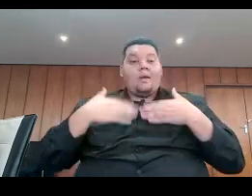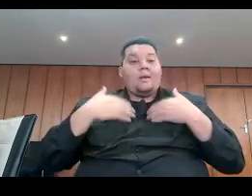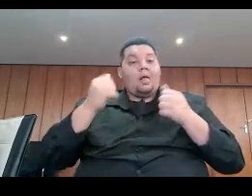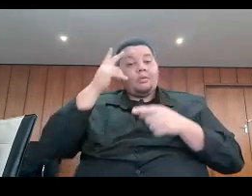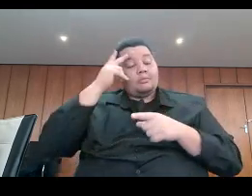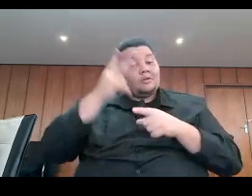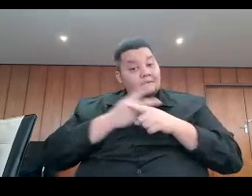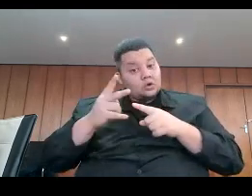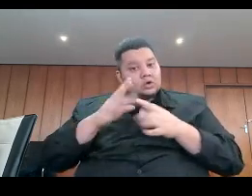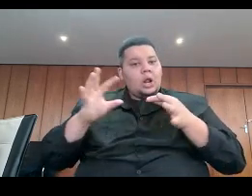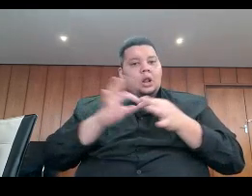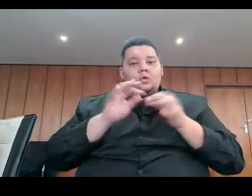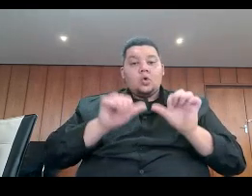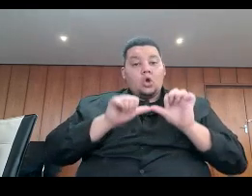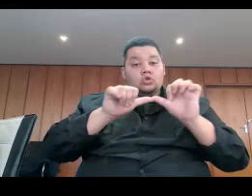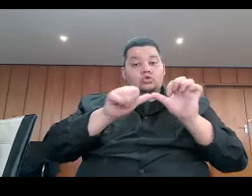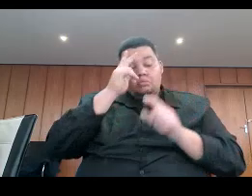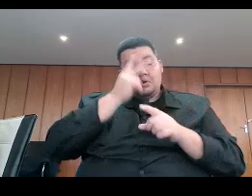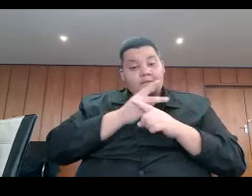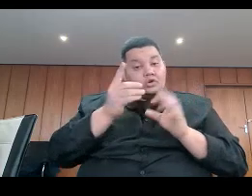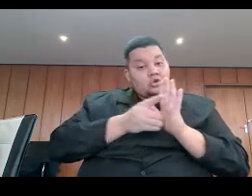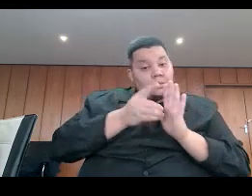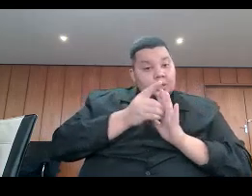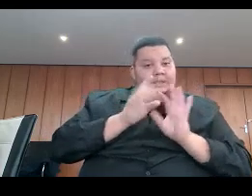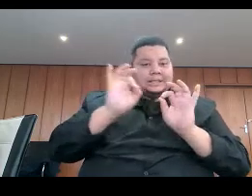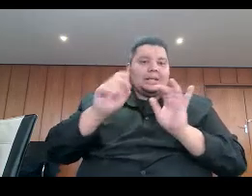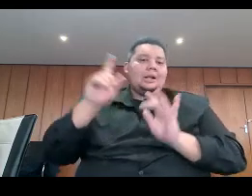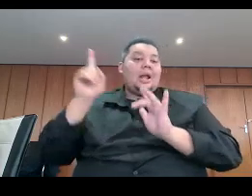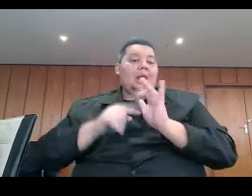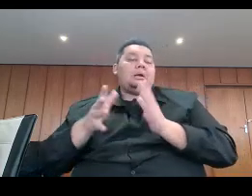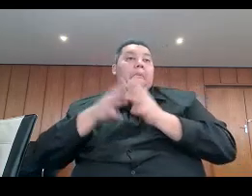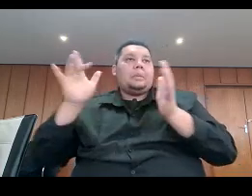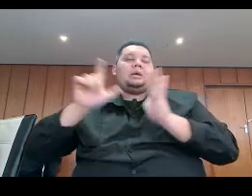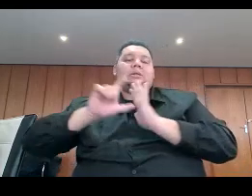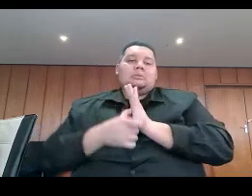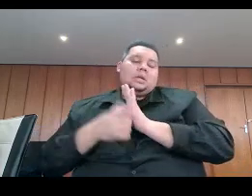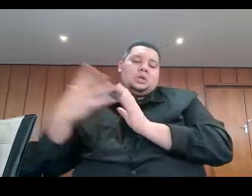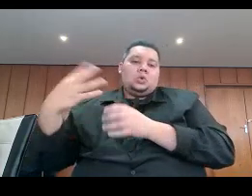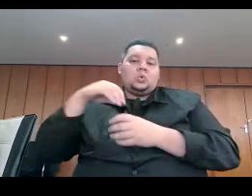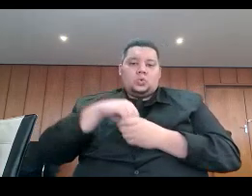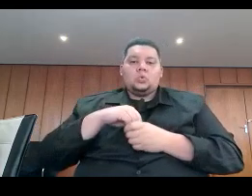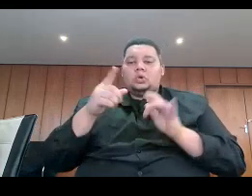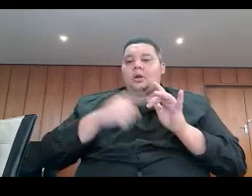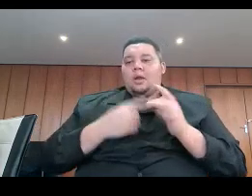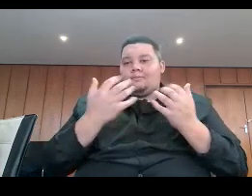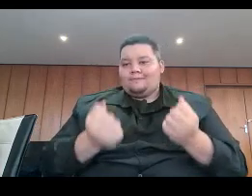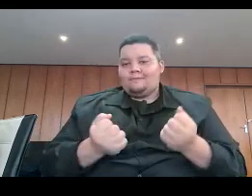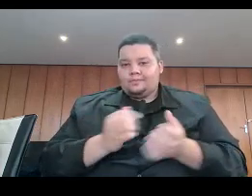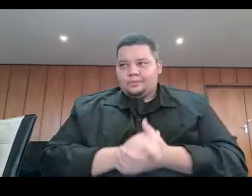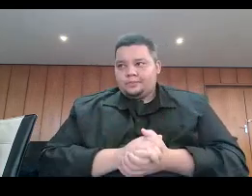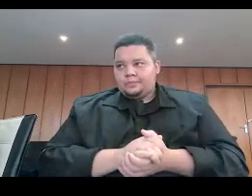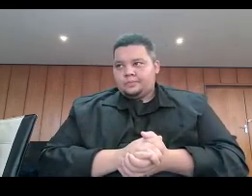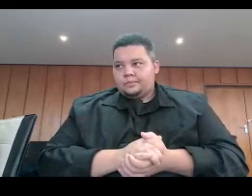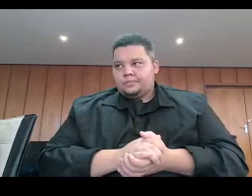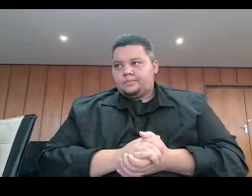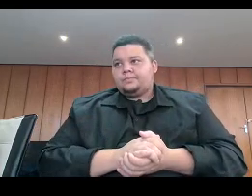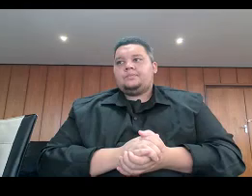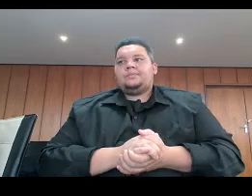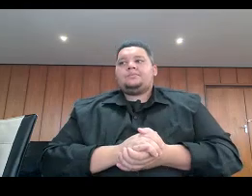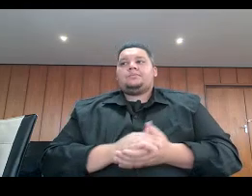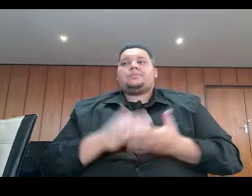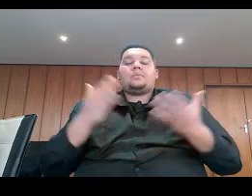of continuing professional development, lacks a focus on disability inclusion. And